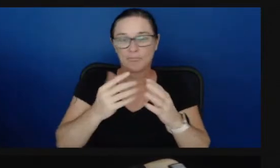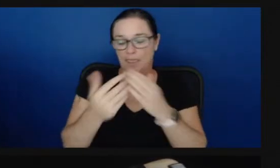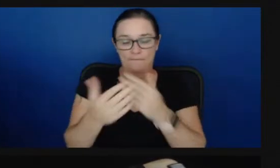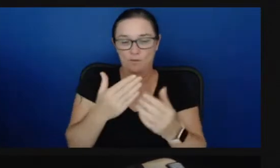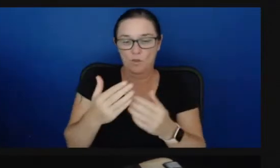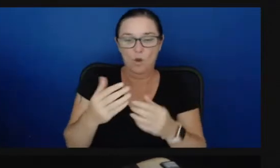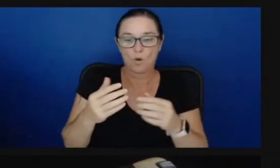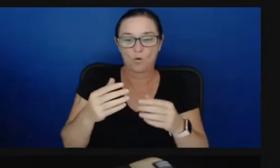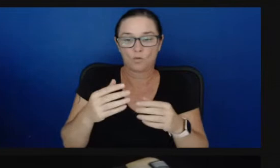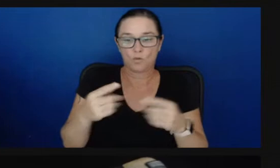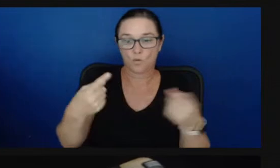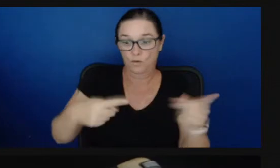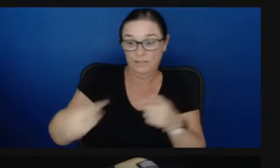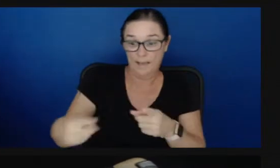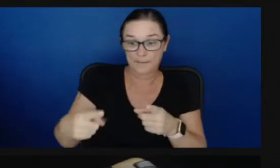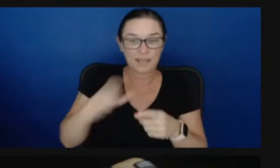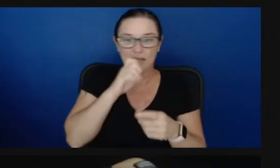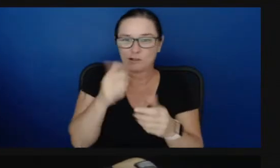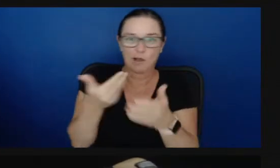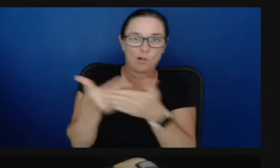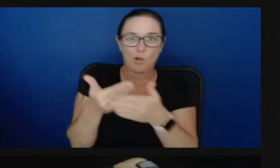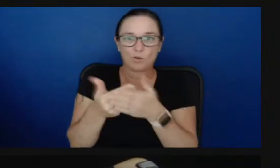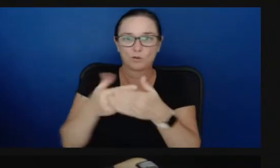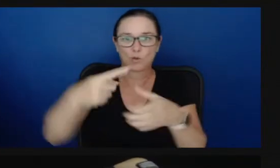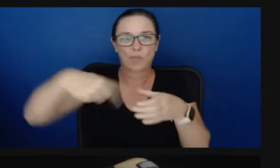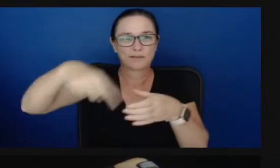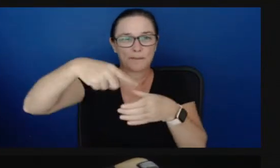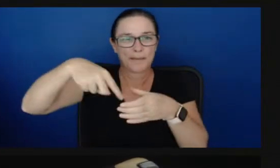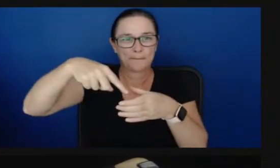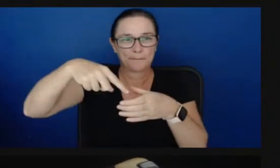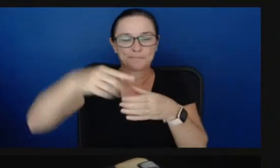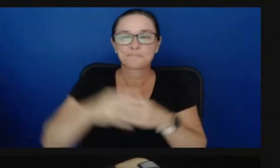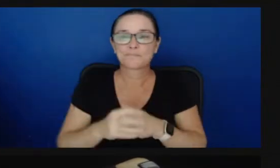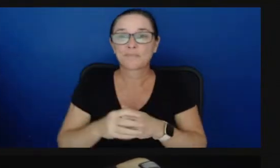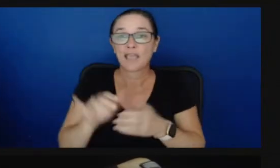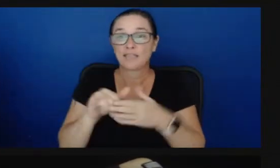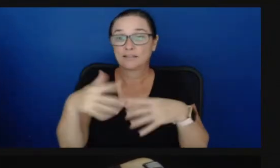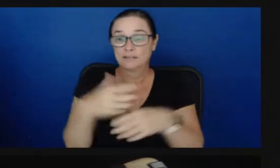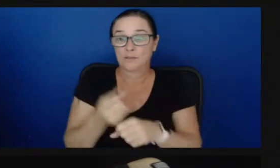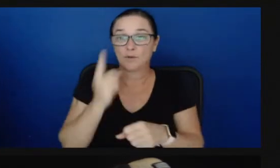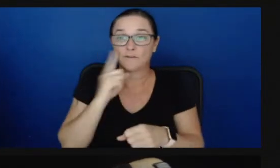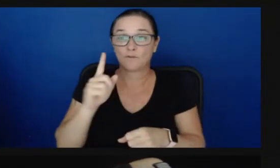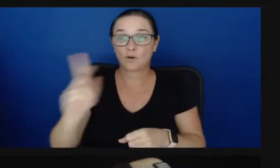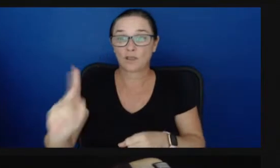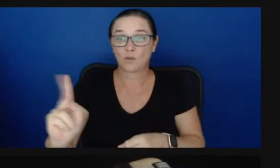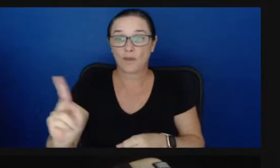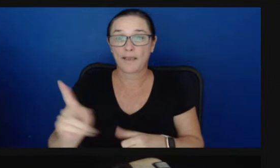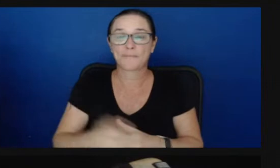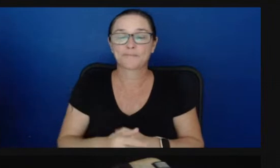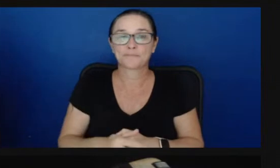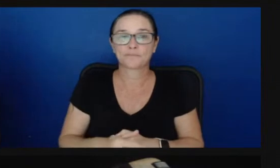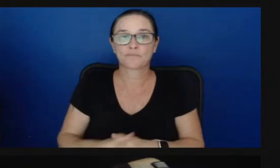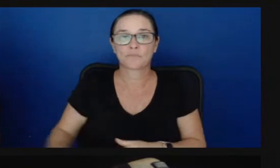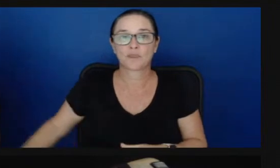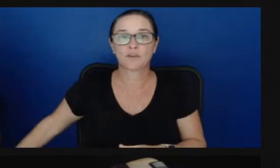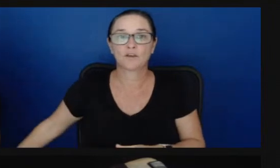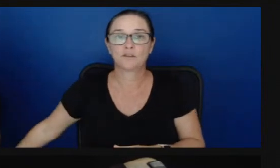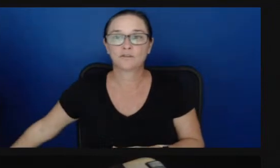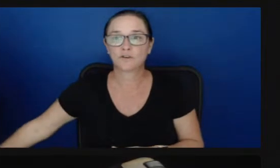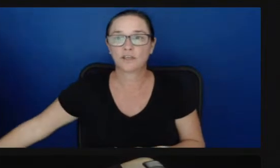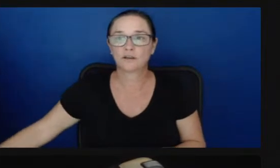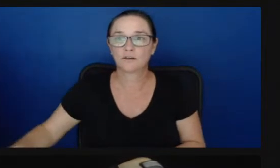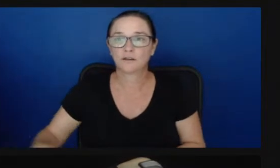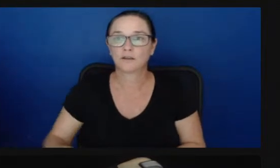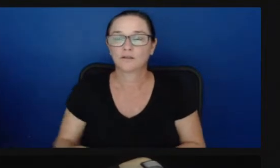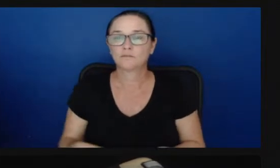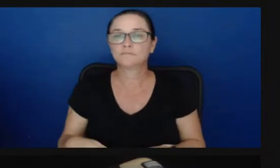be felt. That's a summary for Kilauea. On Mauna Loa, I'll show you these two plots. This is